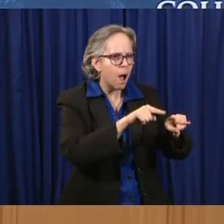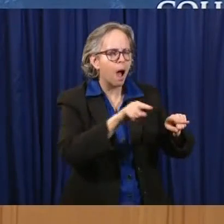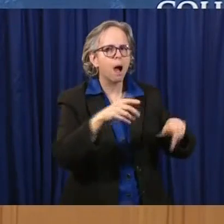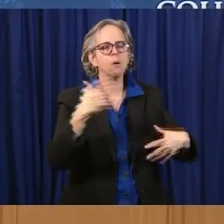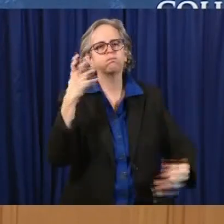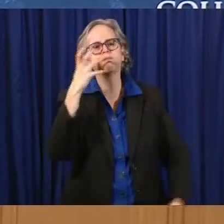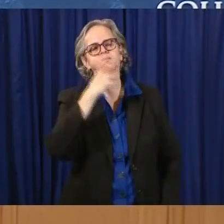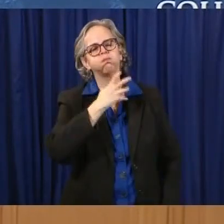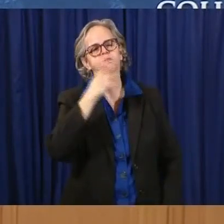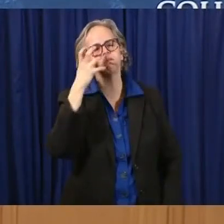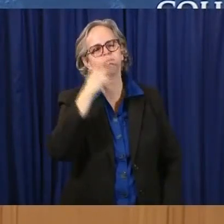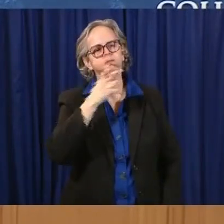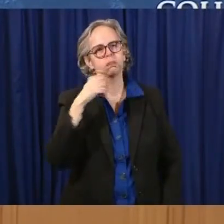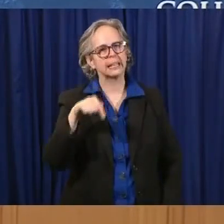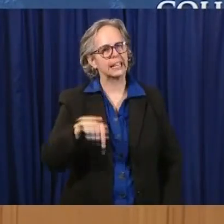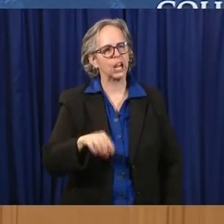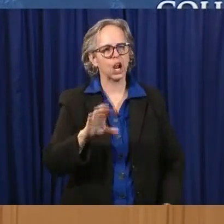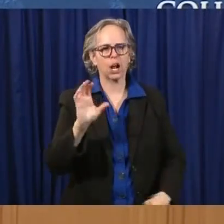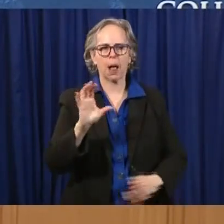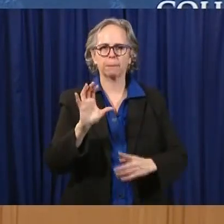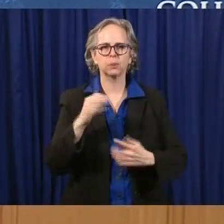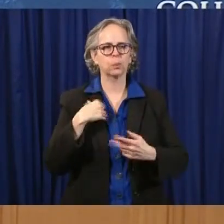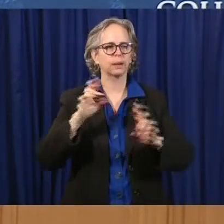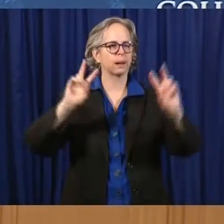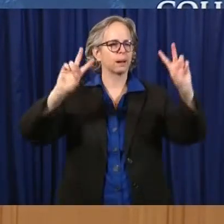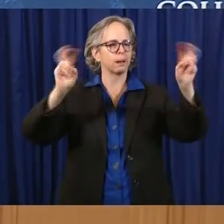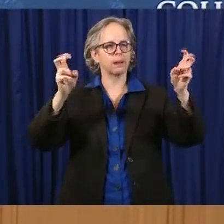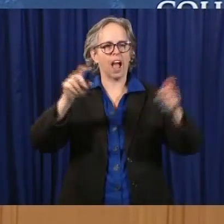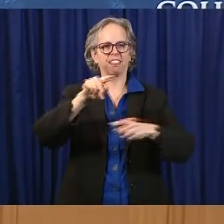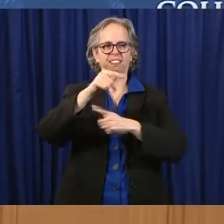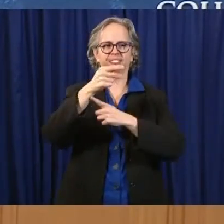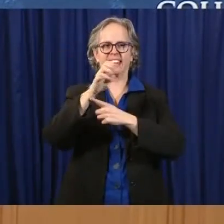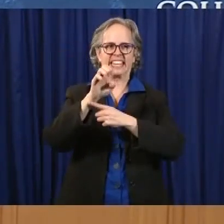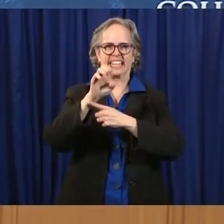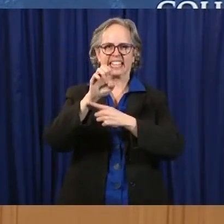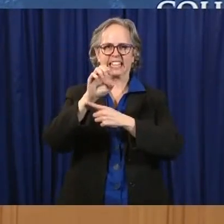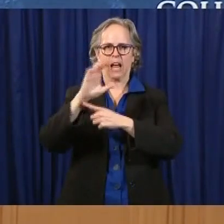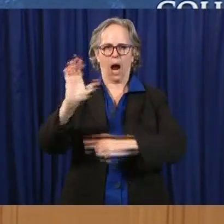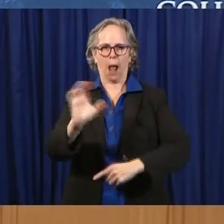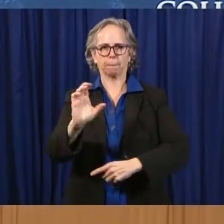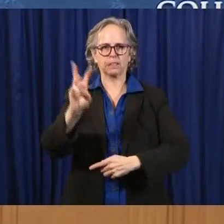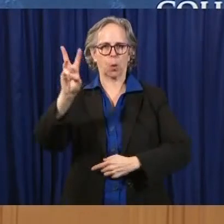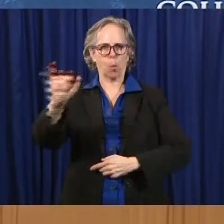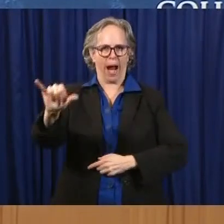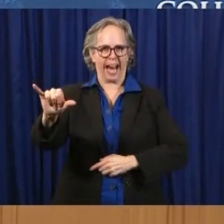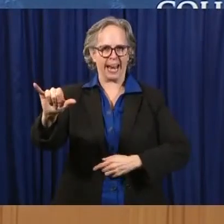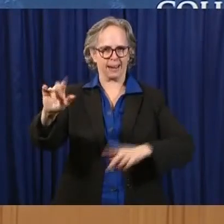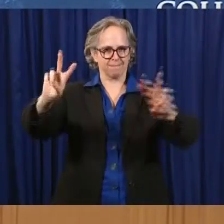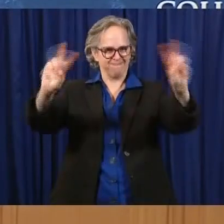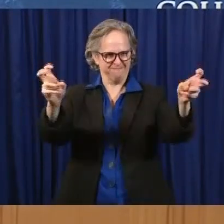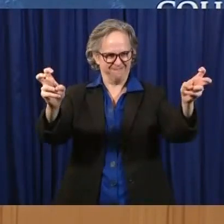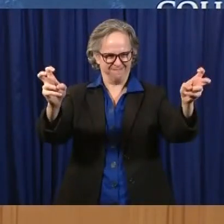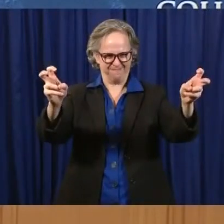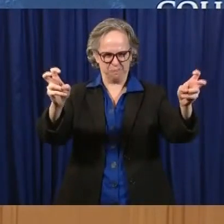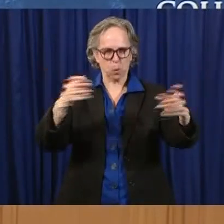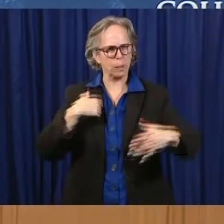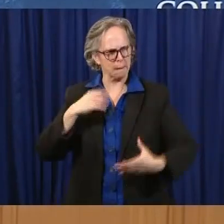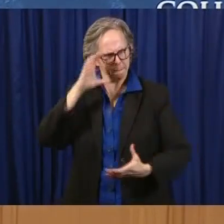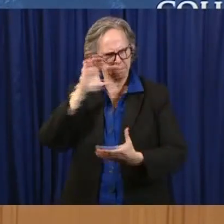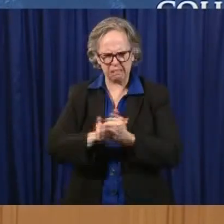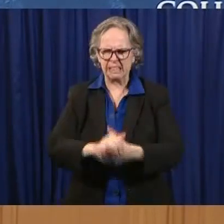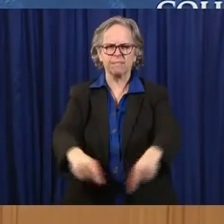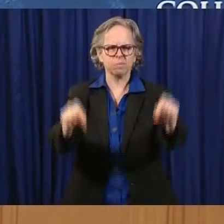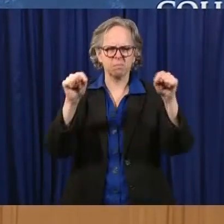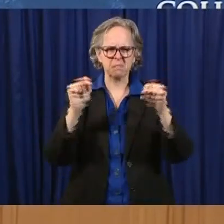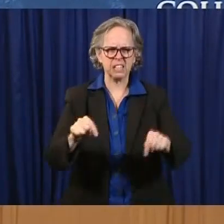and Central Ohio the Columbus Way, because we believe we do public-private partnerships better here than anywhere in the